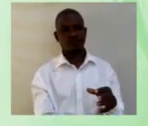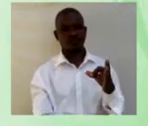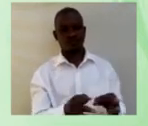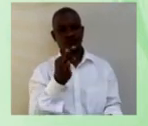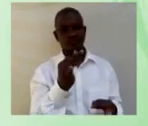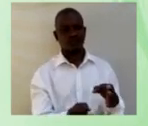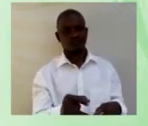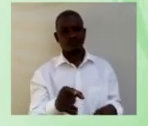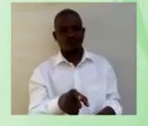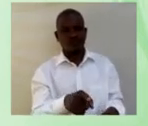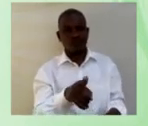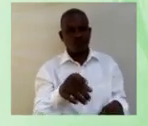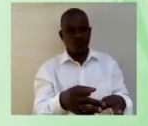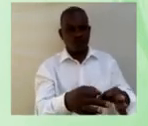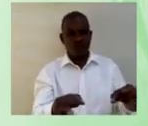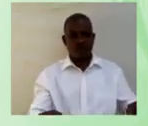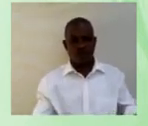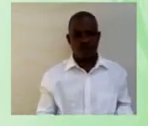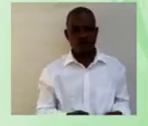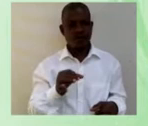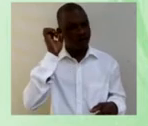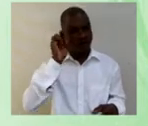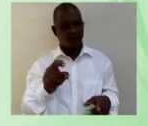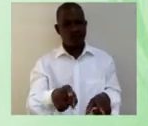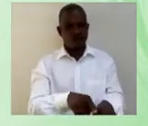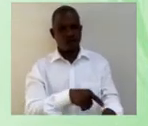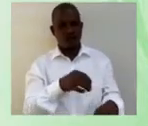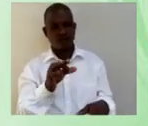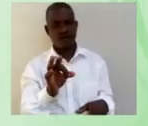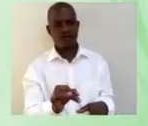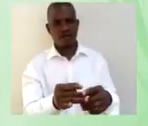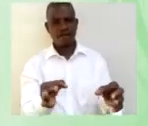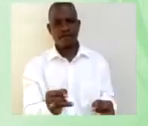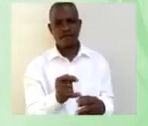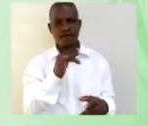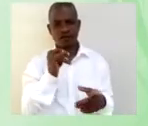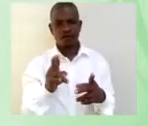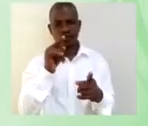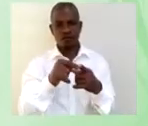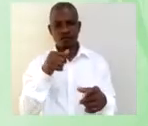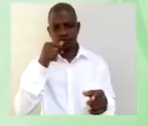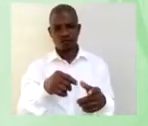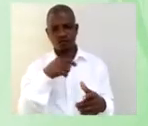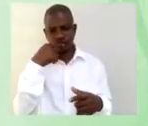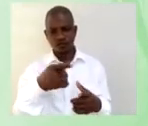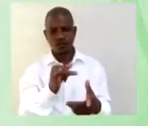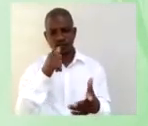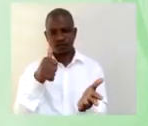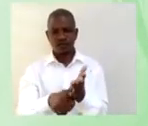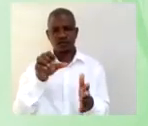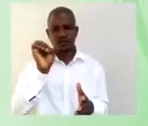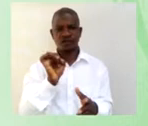E, long form. E, it is used to pronounce letters